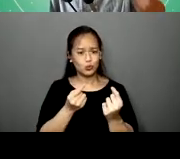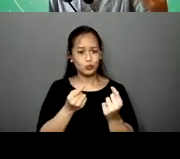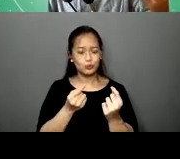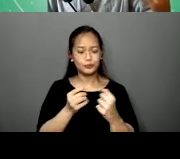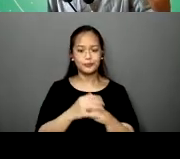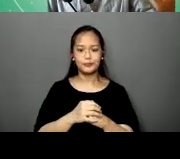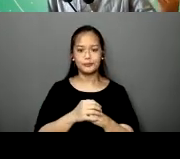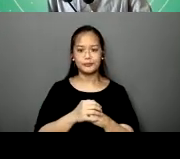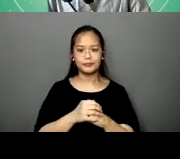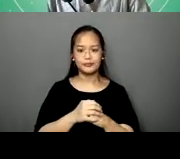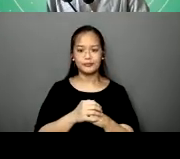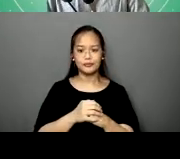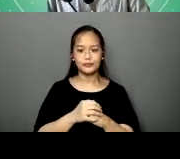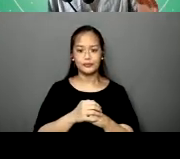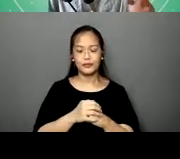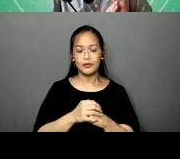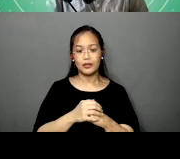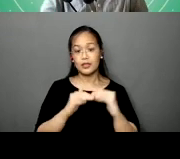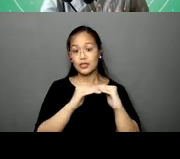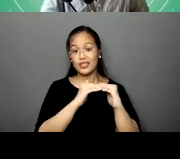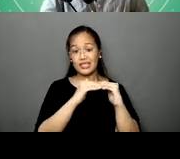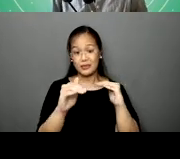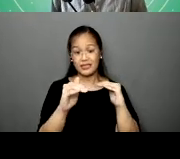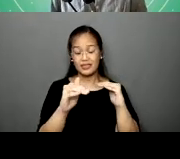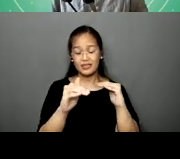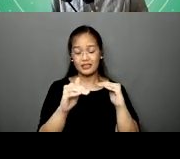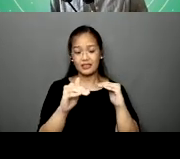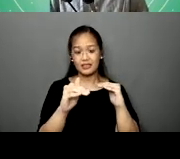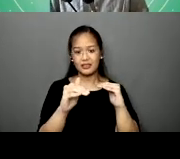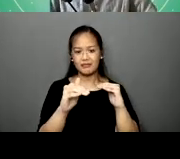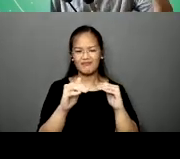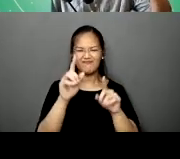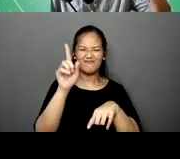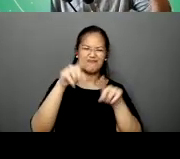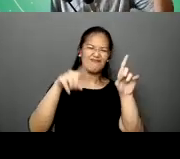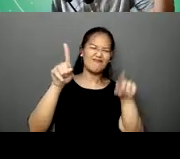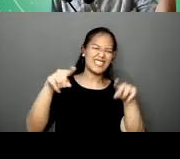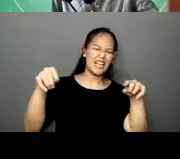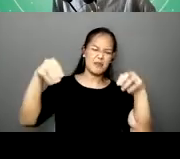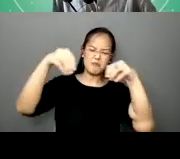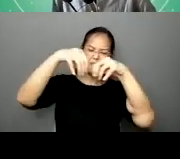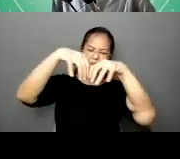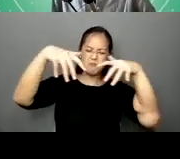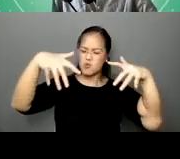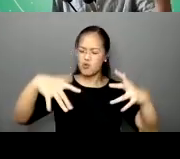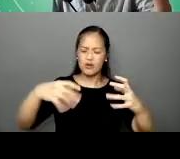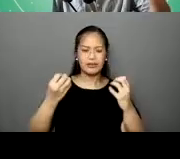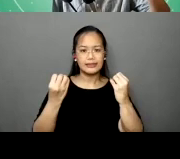again, sustainability is a very multifaceted issue because you're dealing with so many